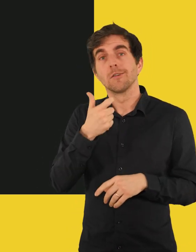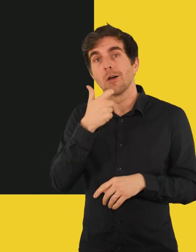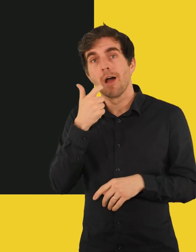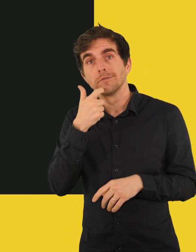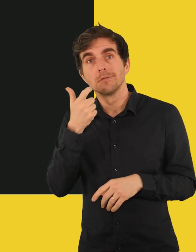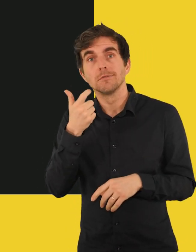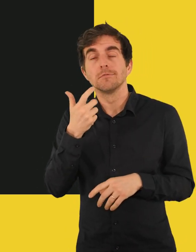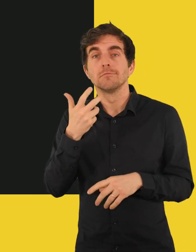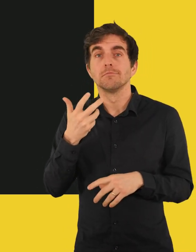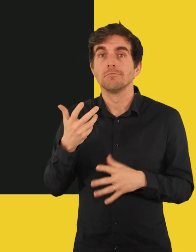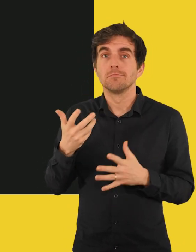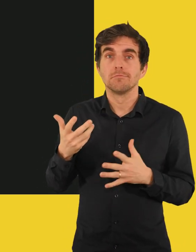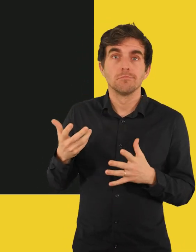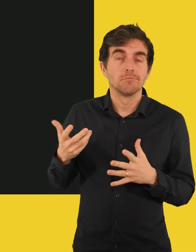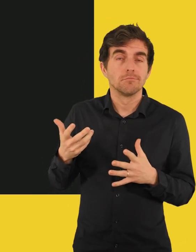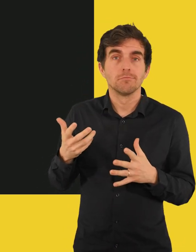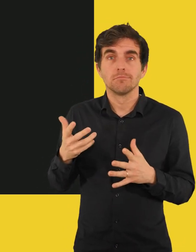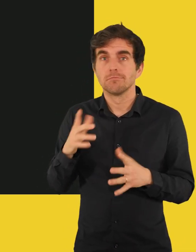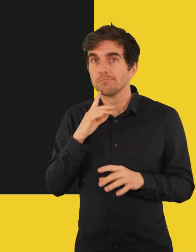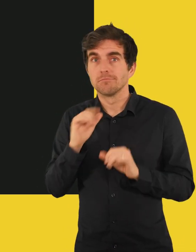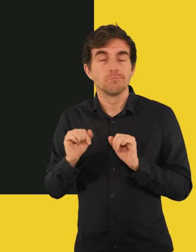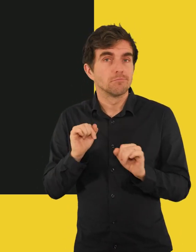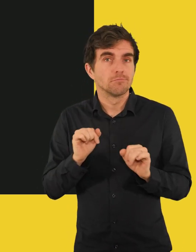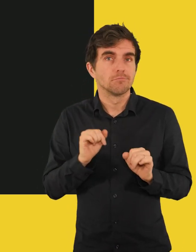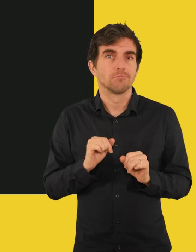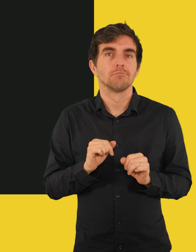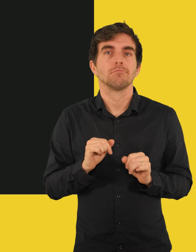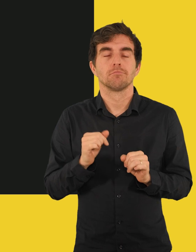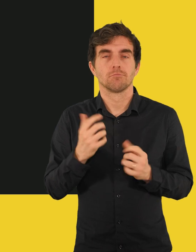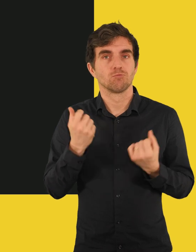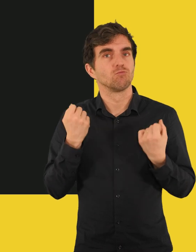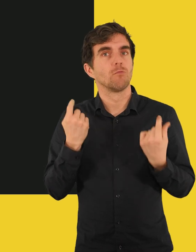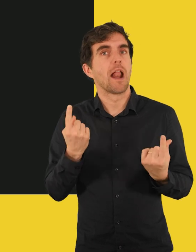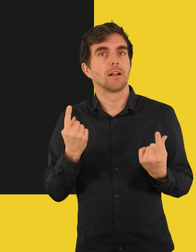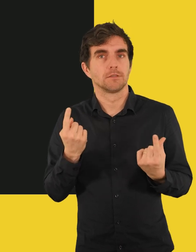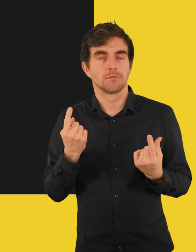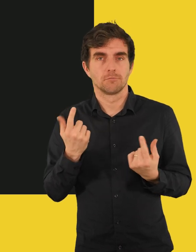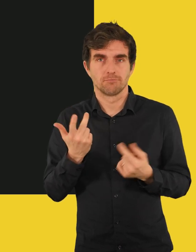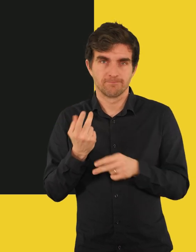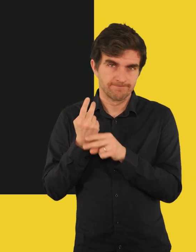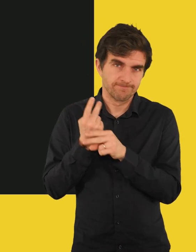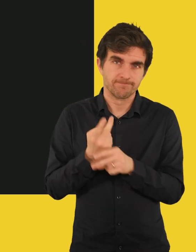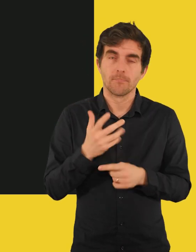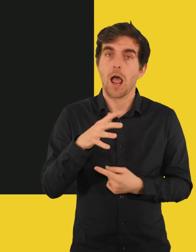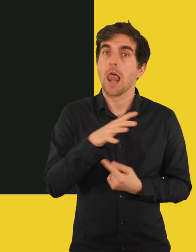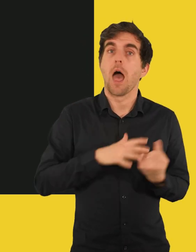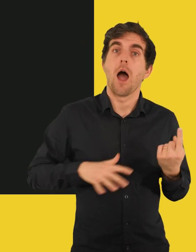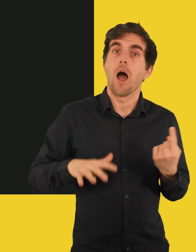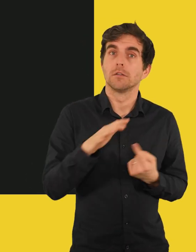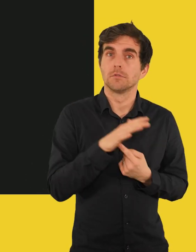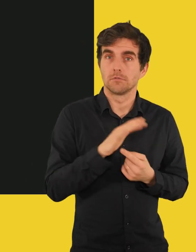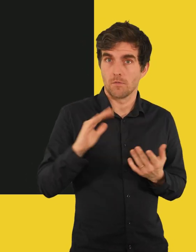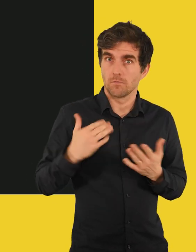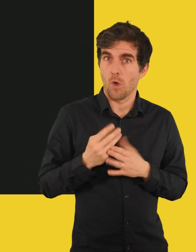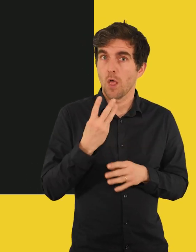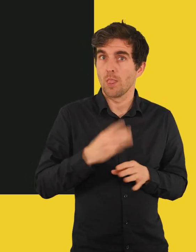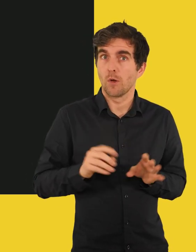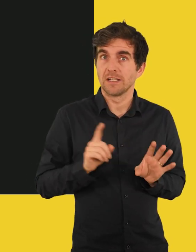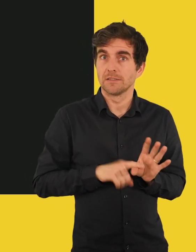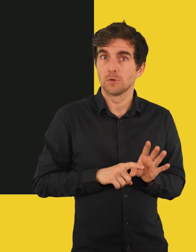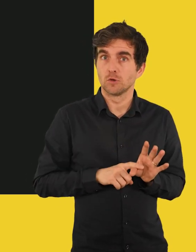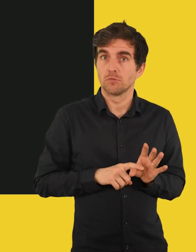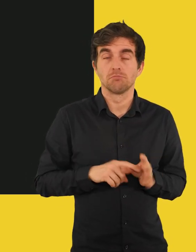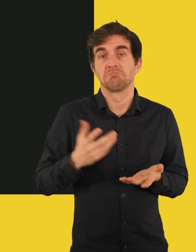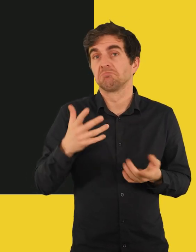what you will notice is that from our donuts, what we have realized is that they've stewarded the land for